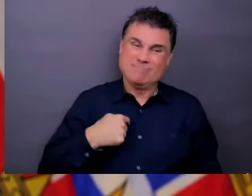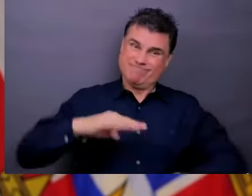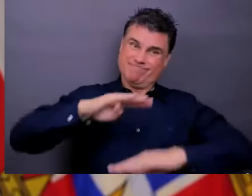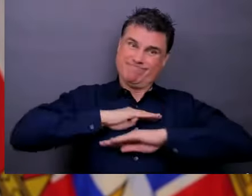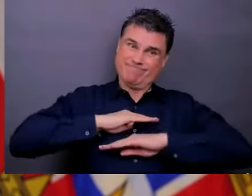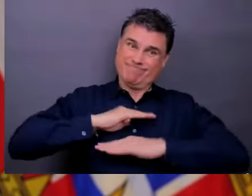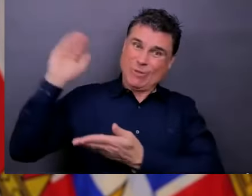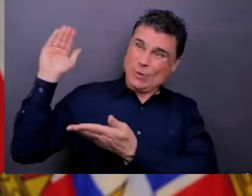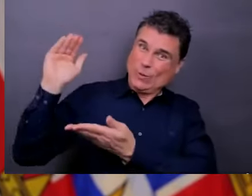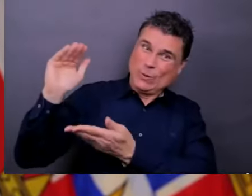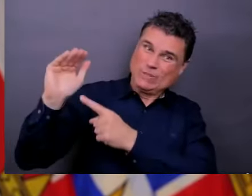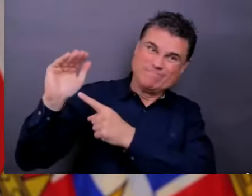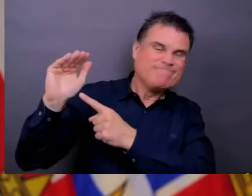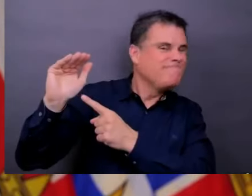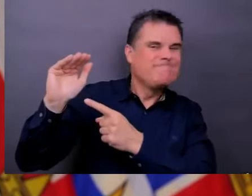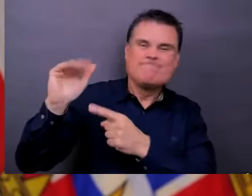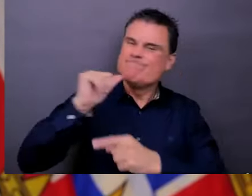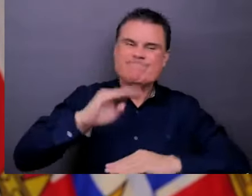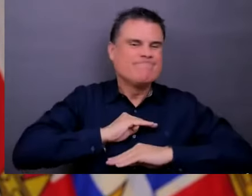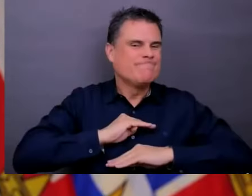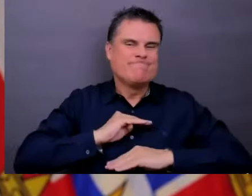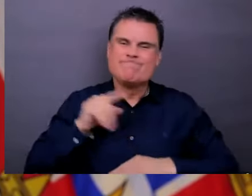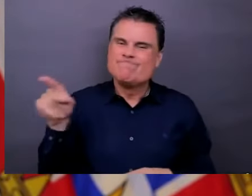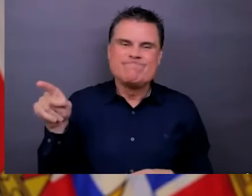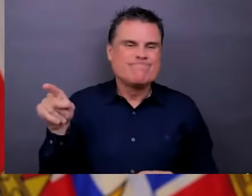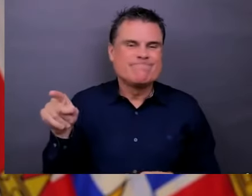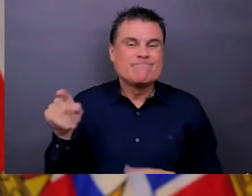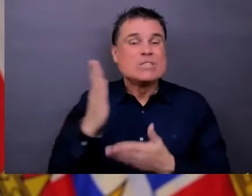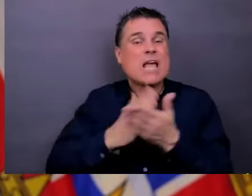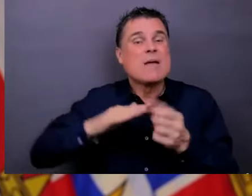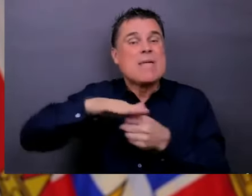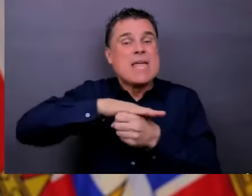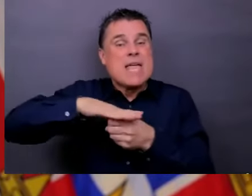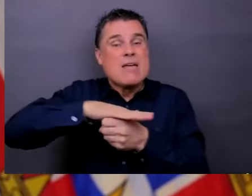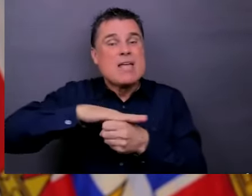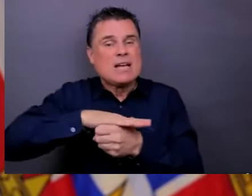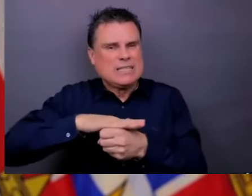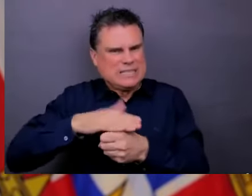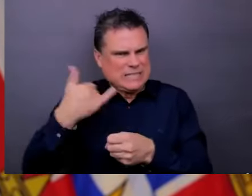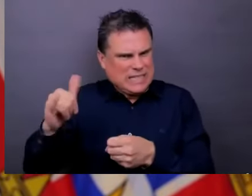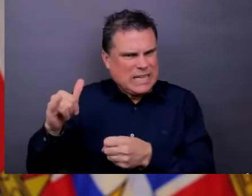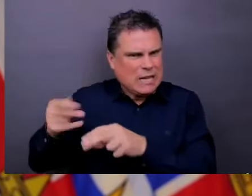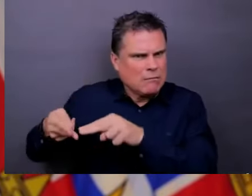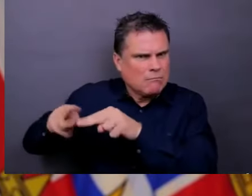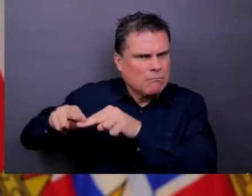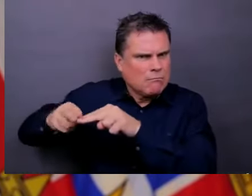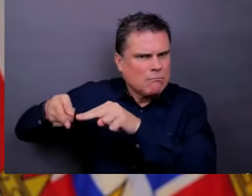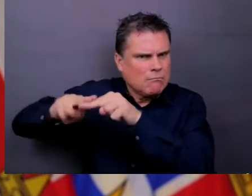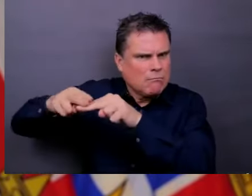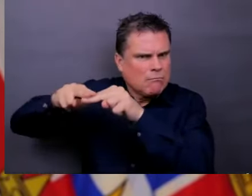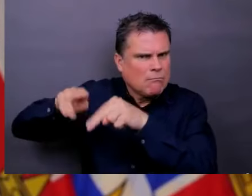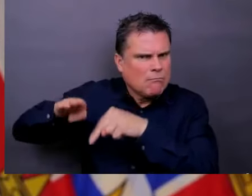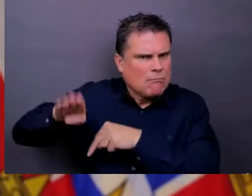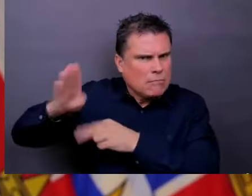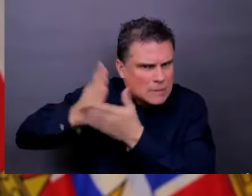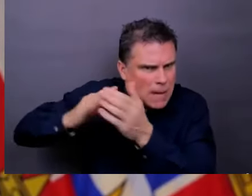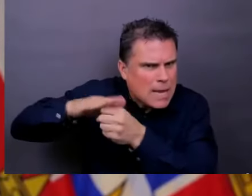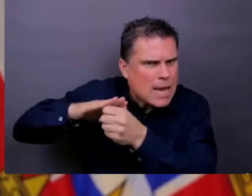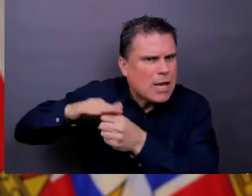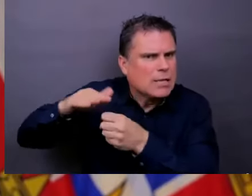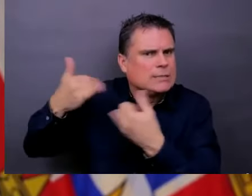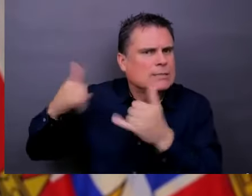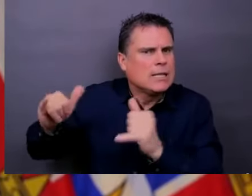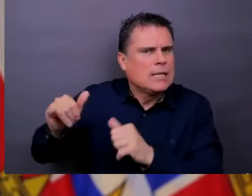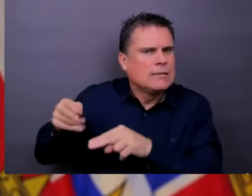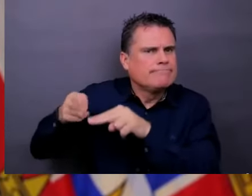increases in some regions more than others. Particularly, we've seen cases start to stabilize as the outbreaks